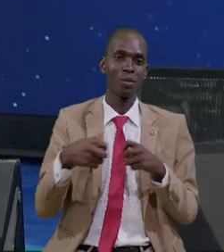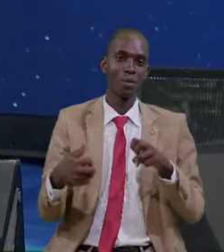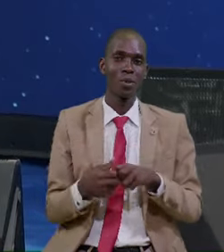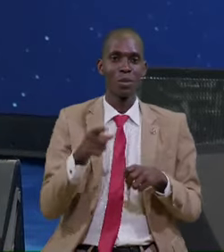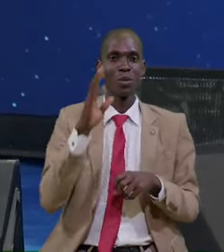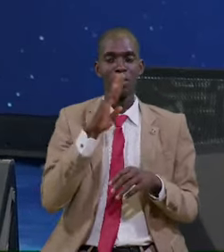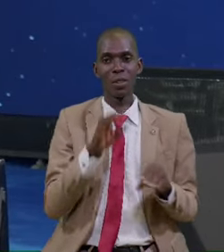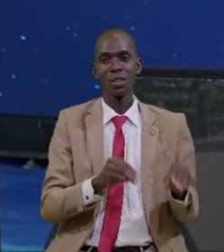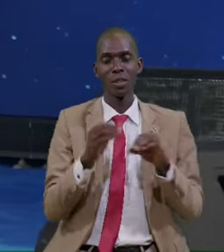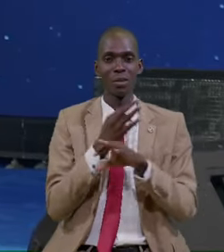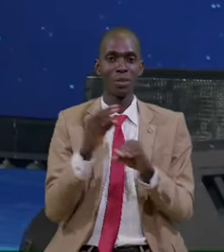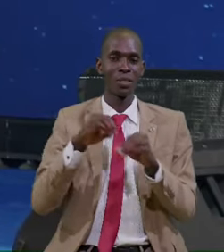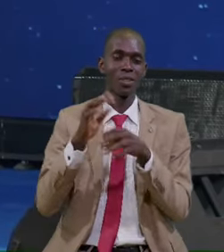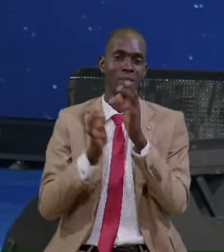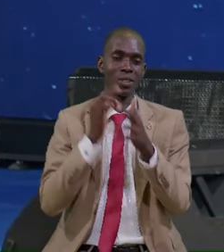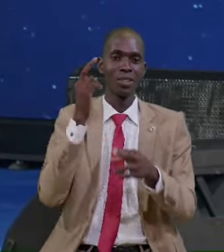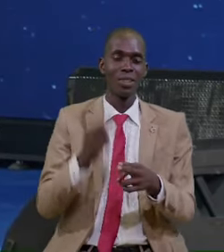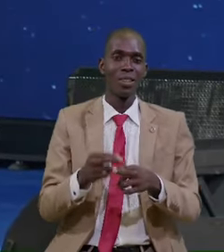of Jesus.